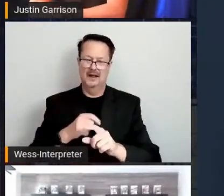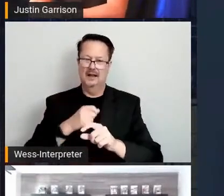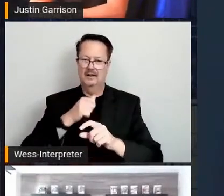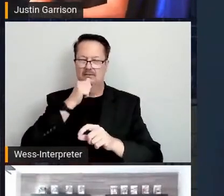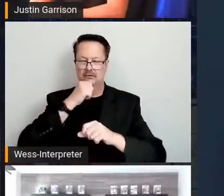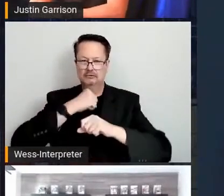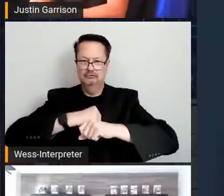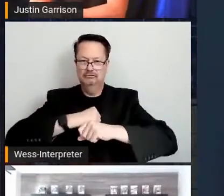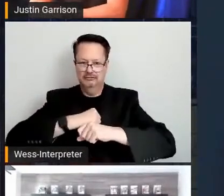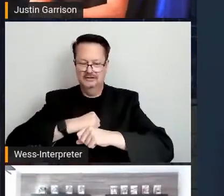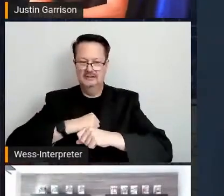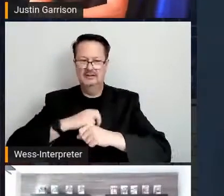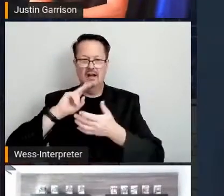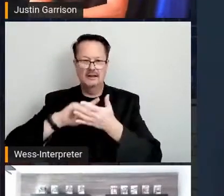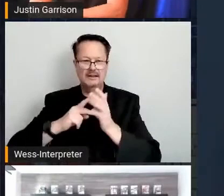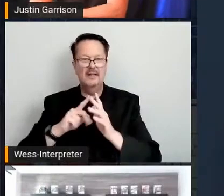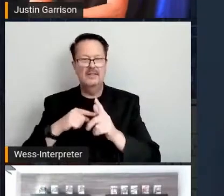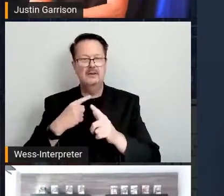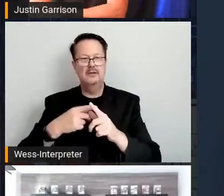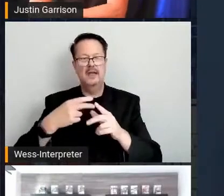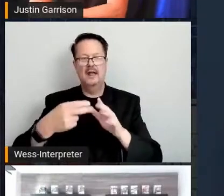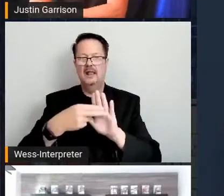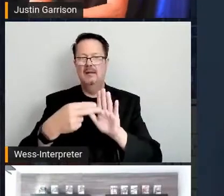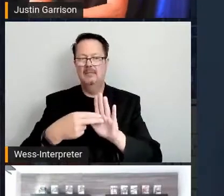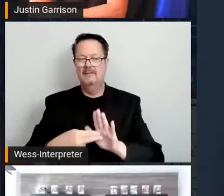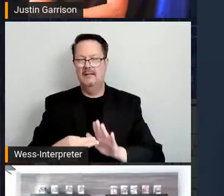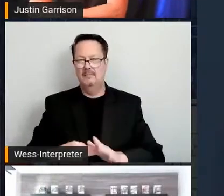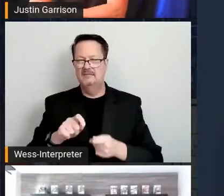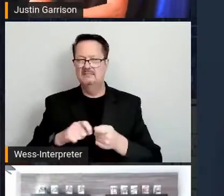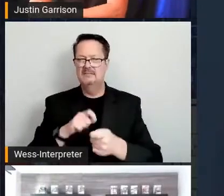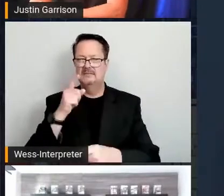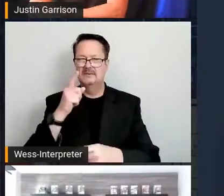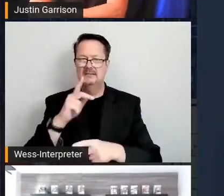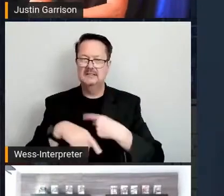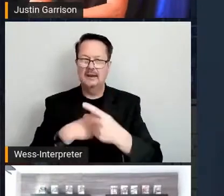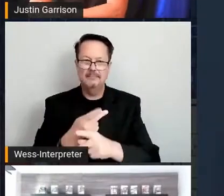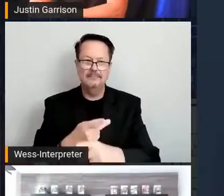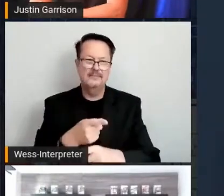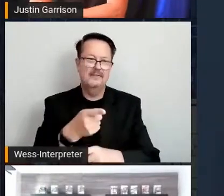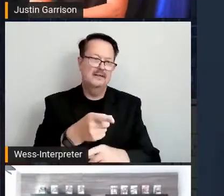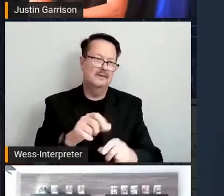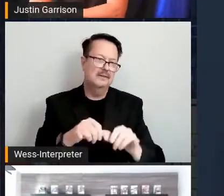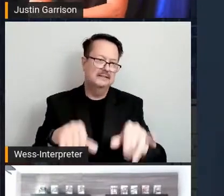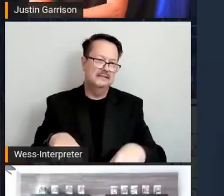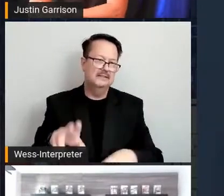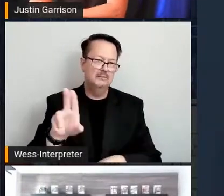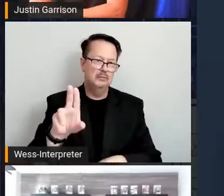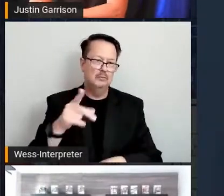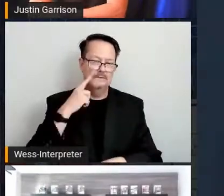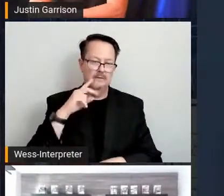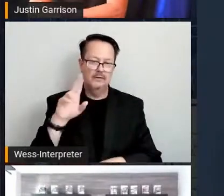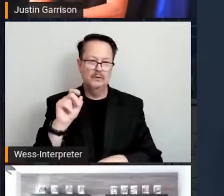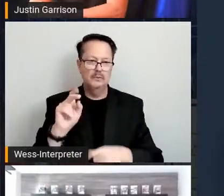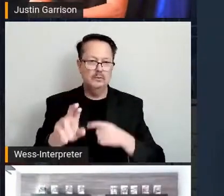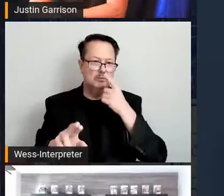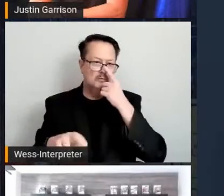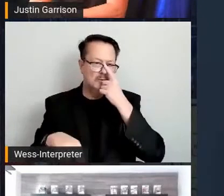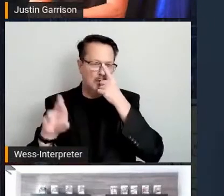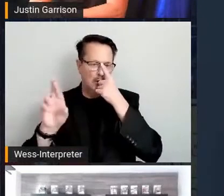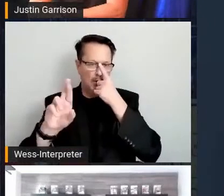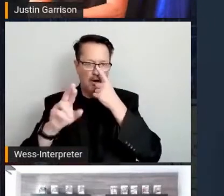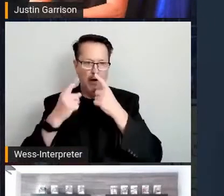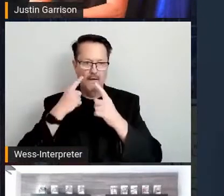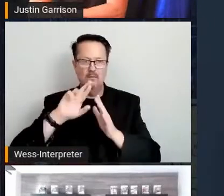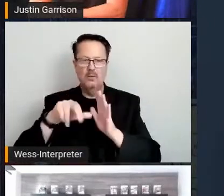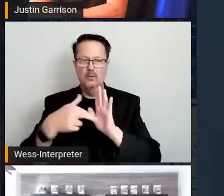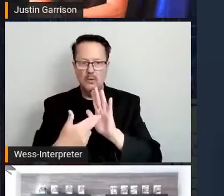could specify the specific type. So here in this example, we're asking for system U for the user, specific system R for the role, and then